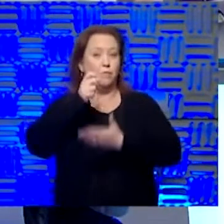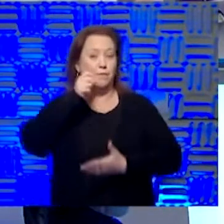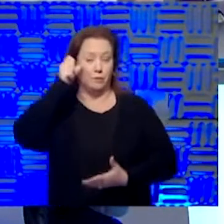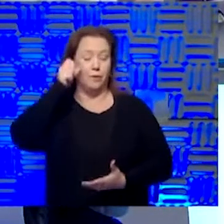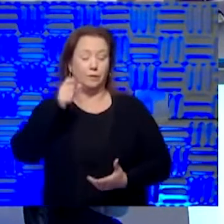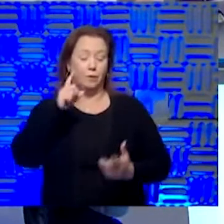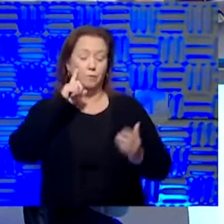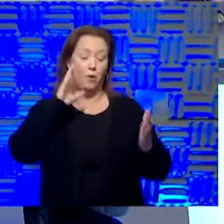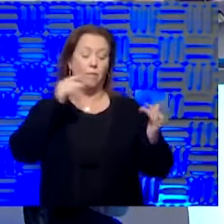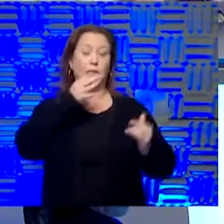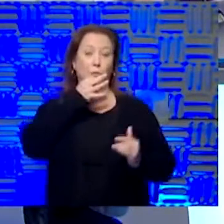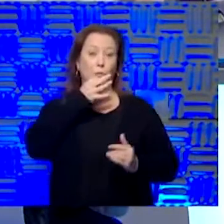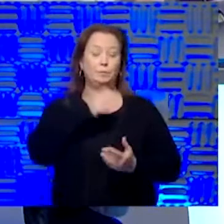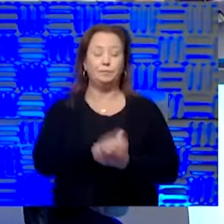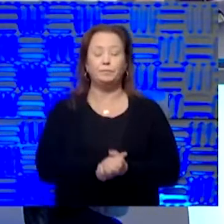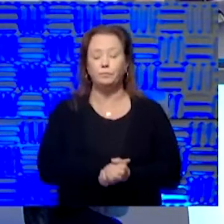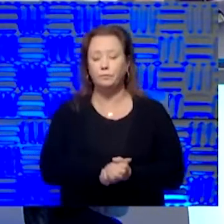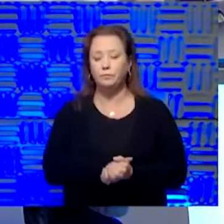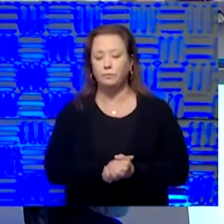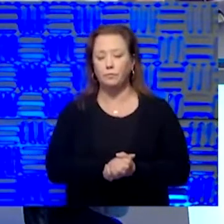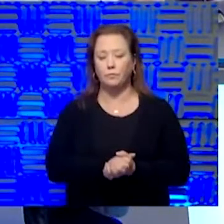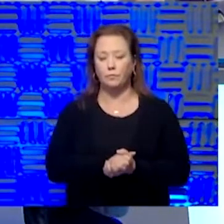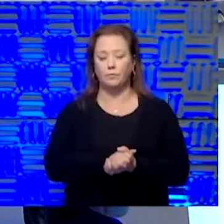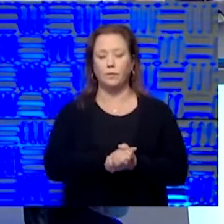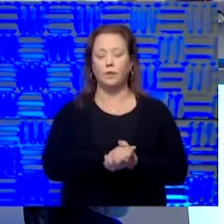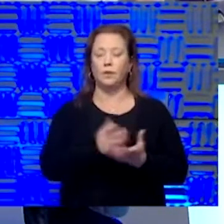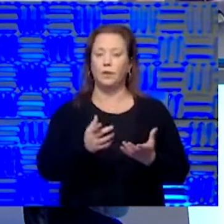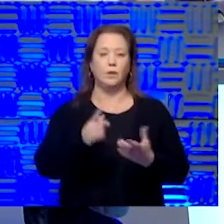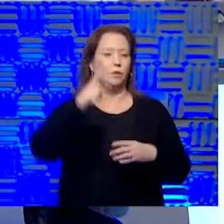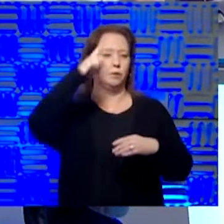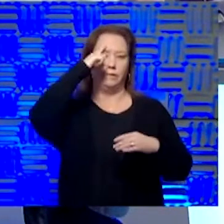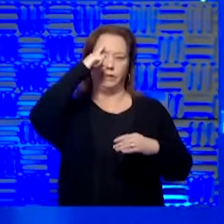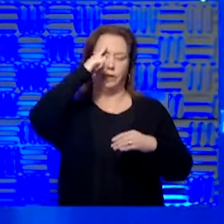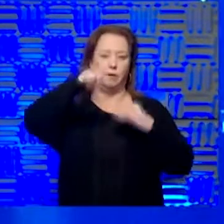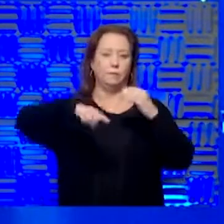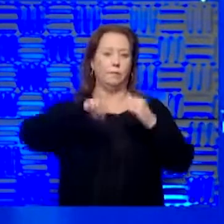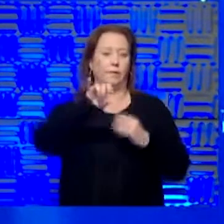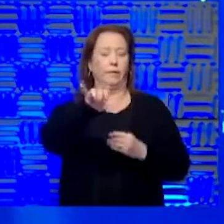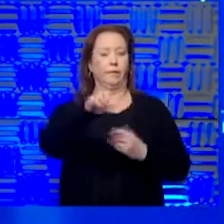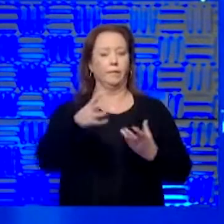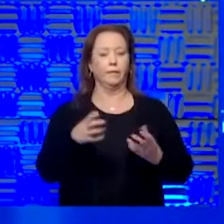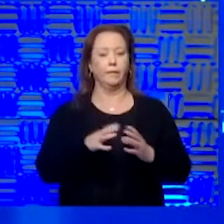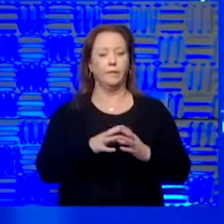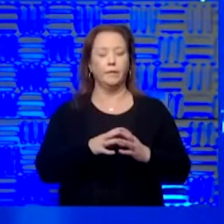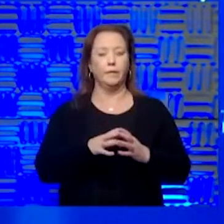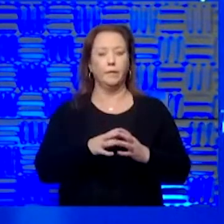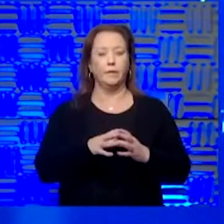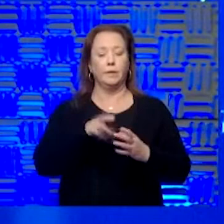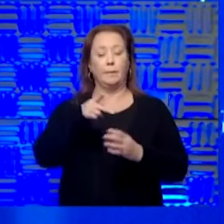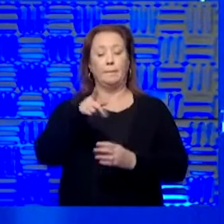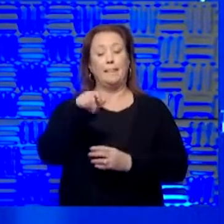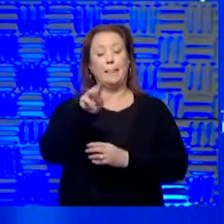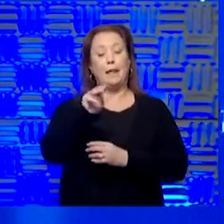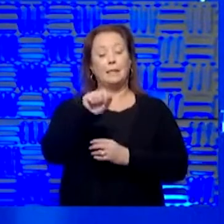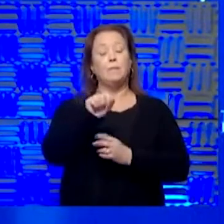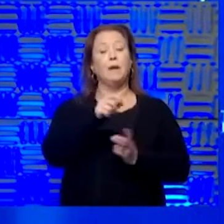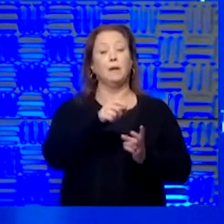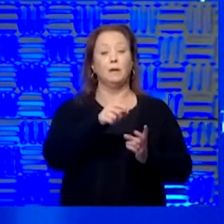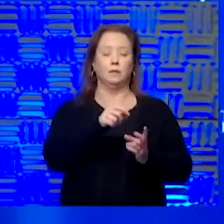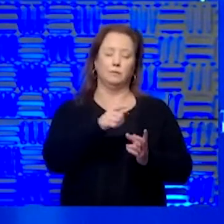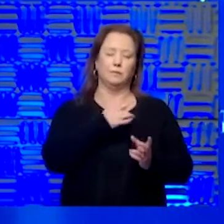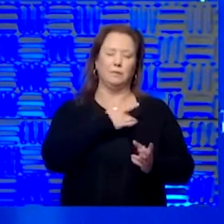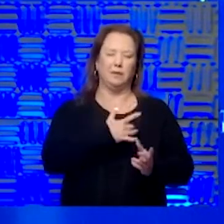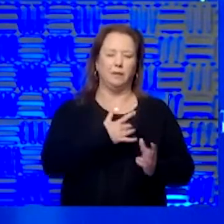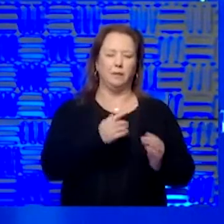go. Yep. But it's the thing. You just have to be thoughtful about it. You take the plasma from usually more than